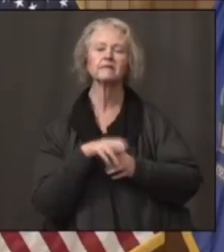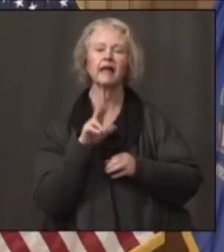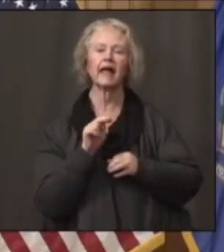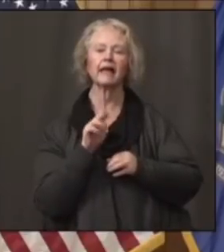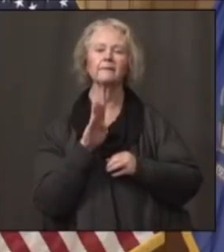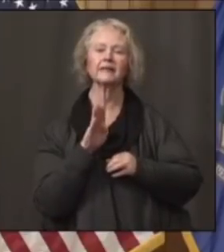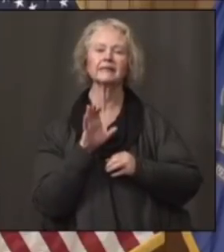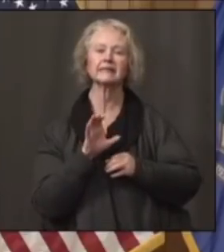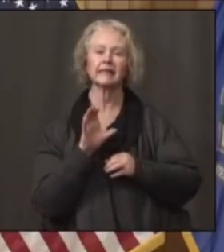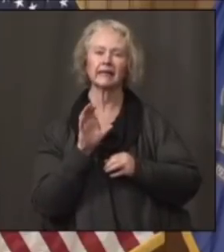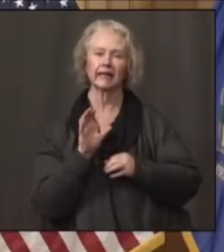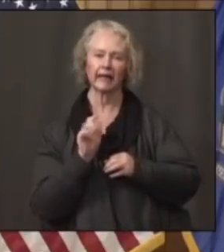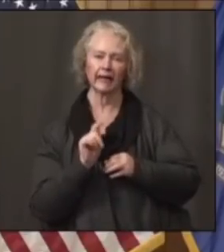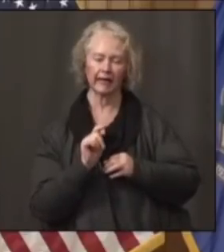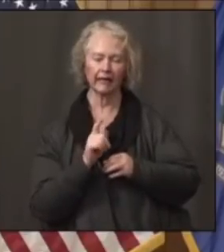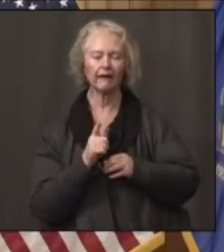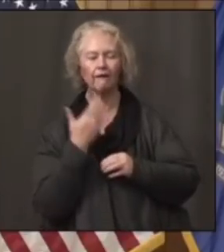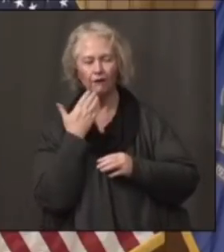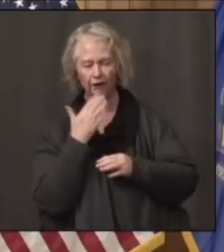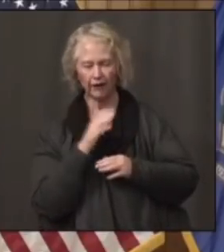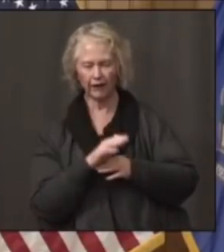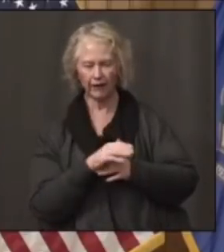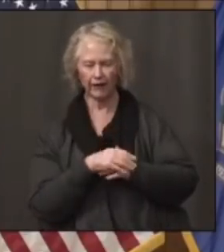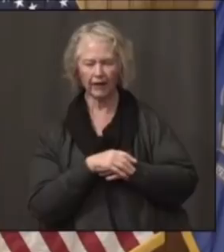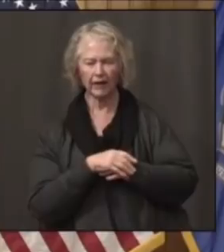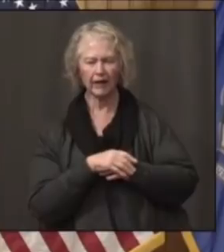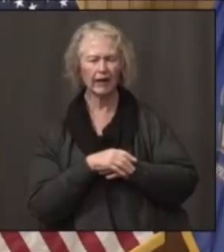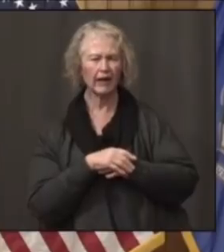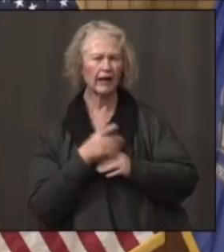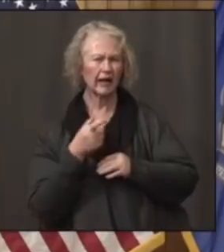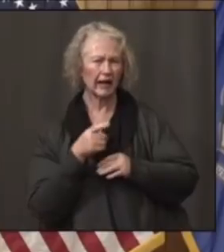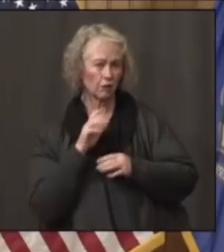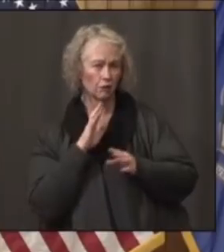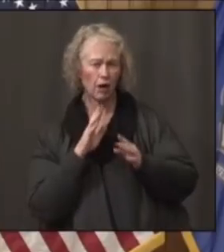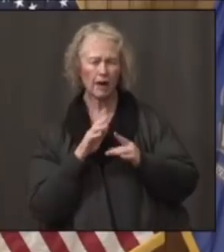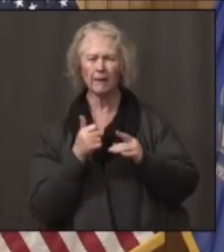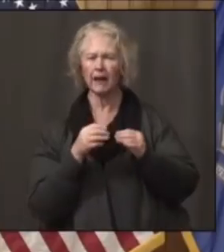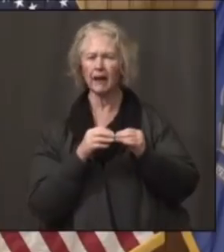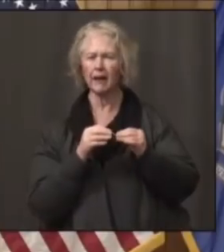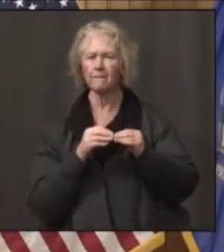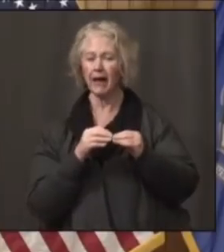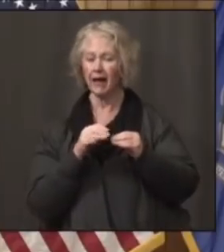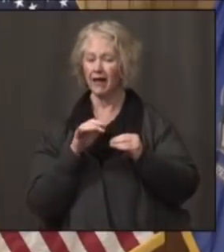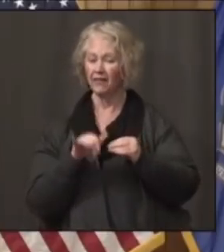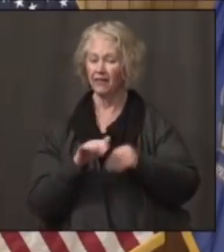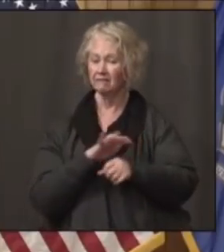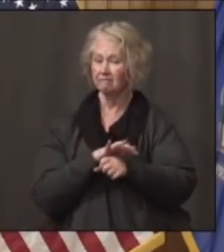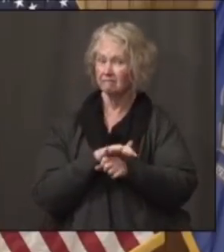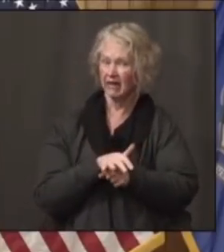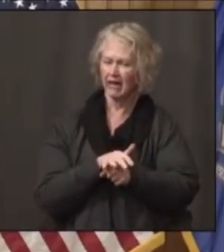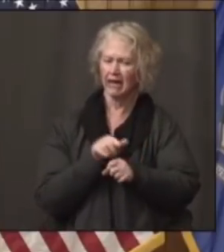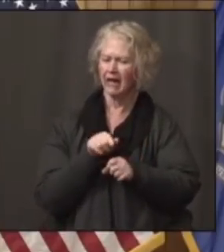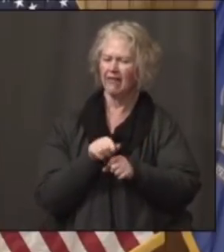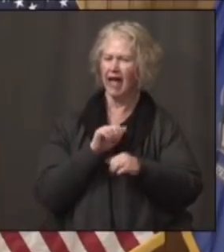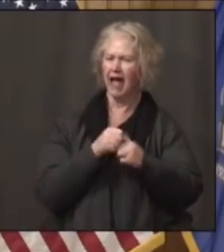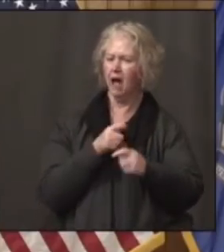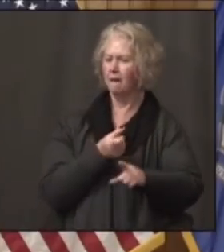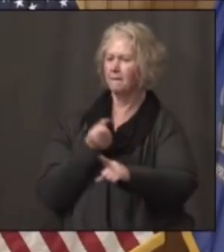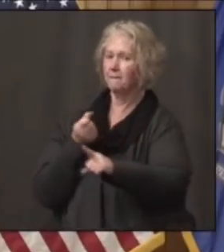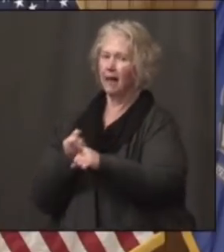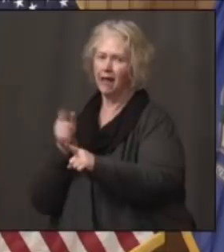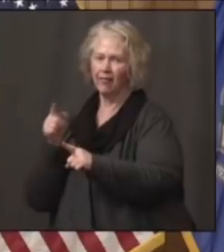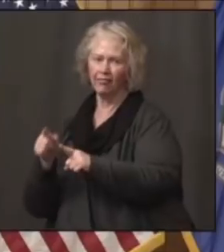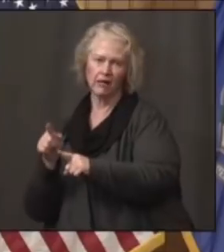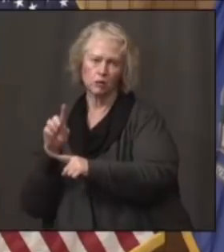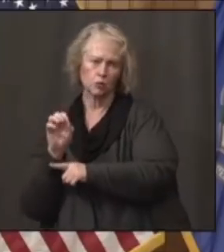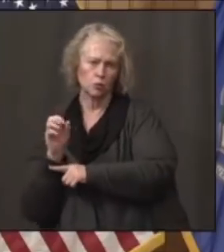NBC Connecticut. Good evening. Can you talk a little bit more about the impact the pandemic is having on your response to the storm,